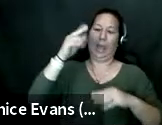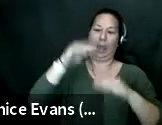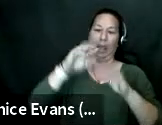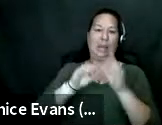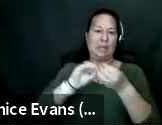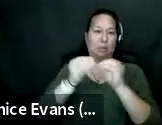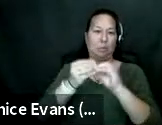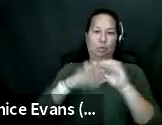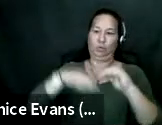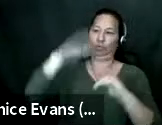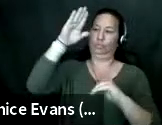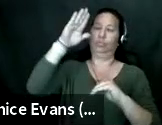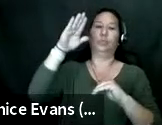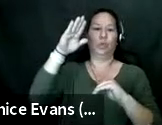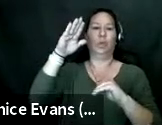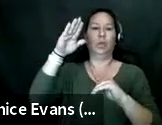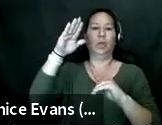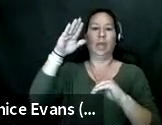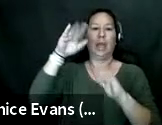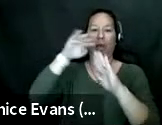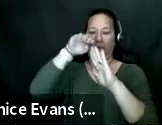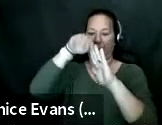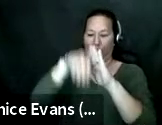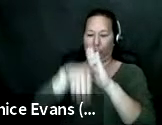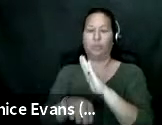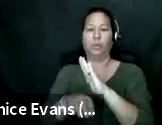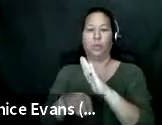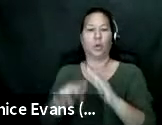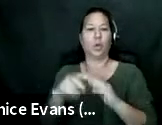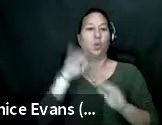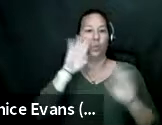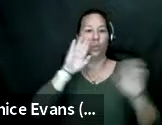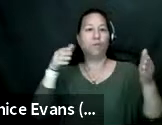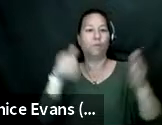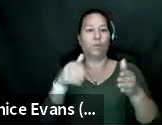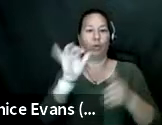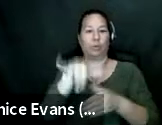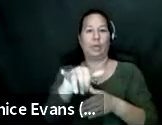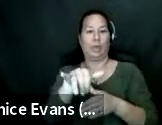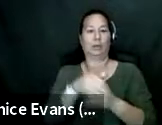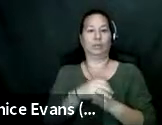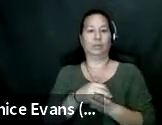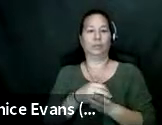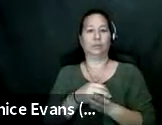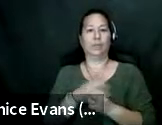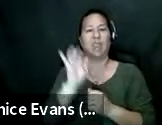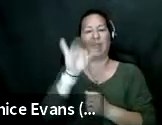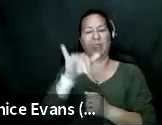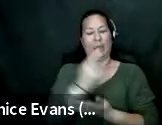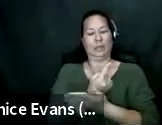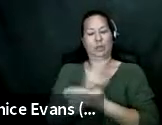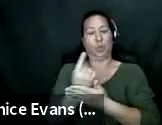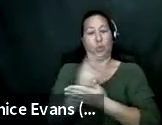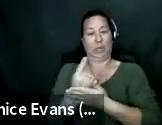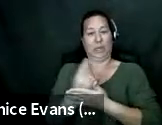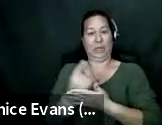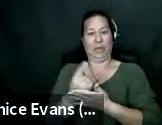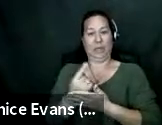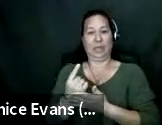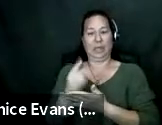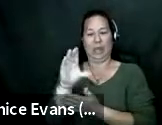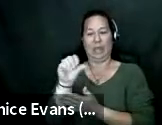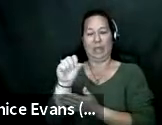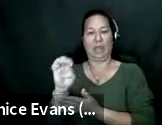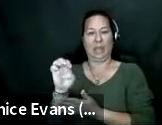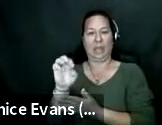going to zoom in on that real quickly. Next slide, please. So these are weekly case rates,